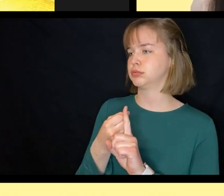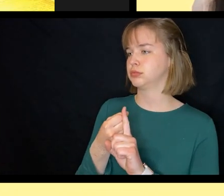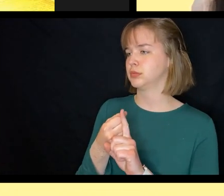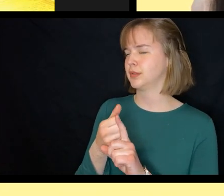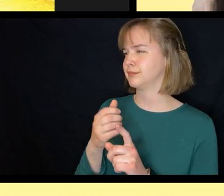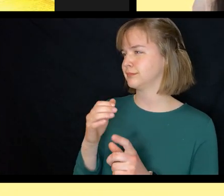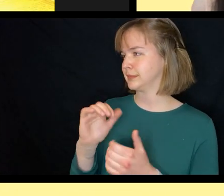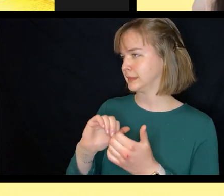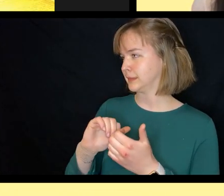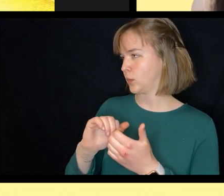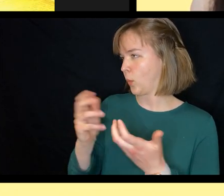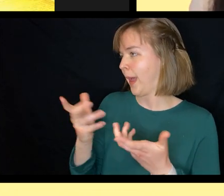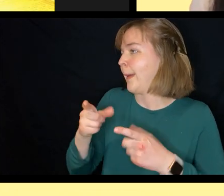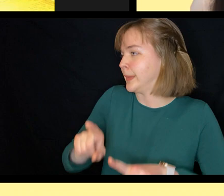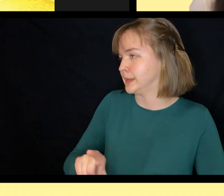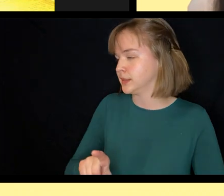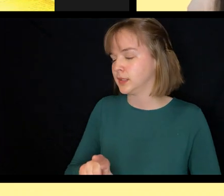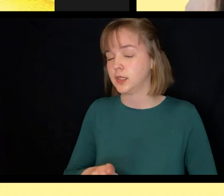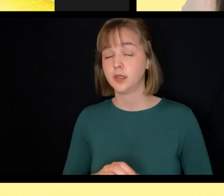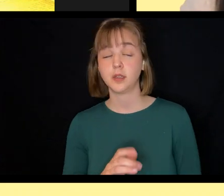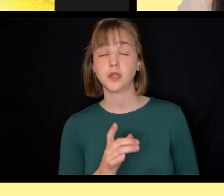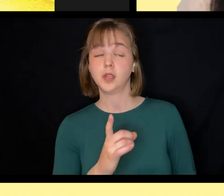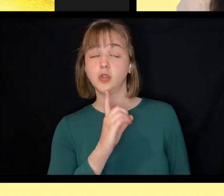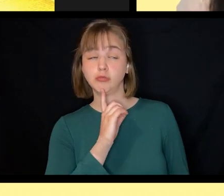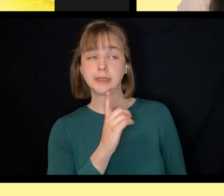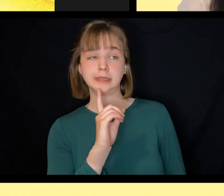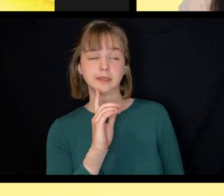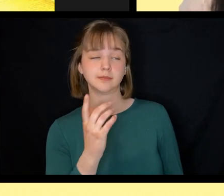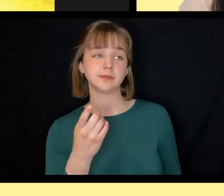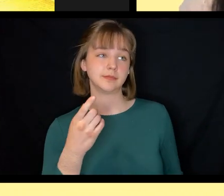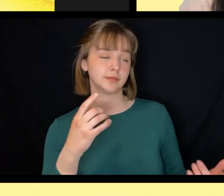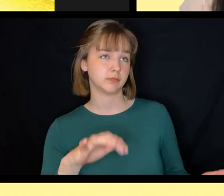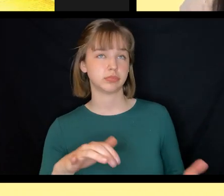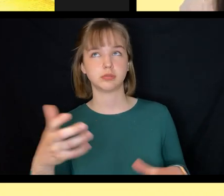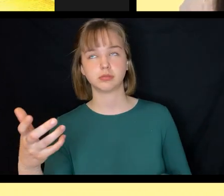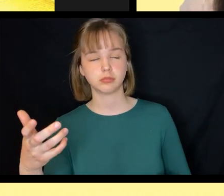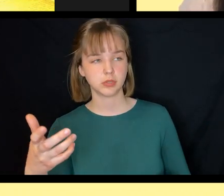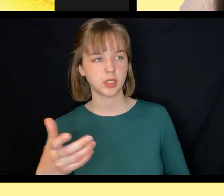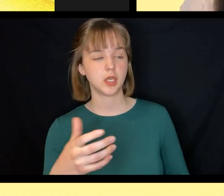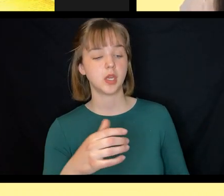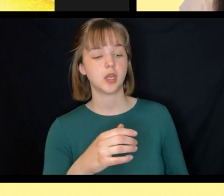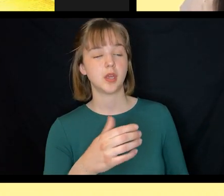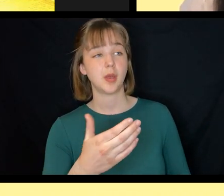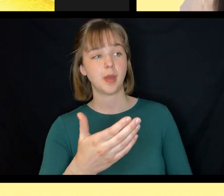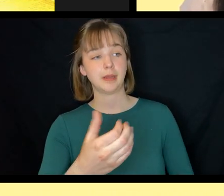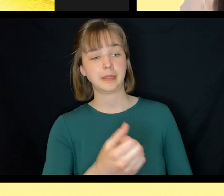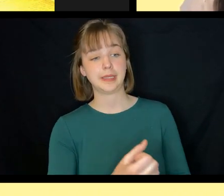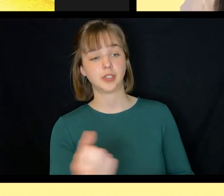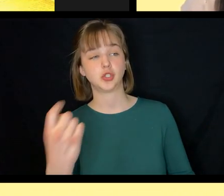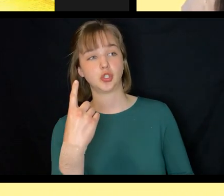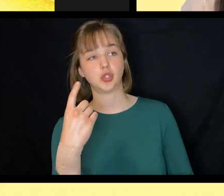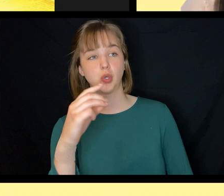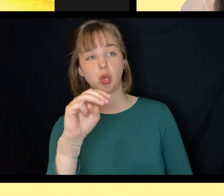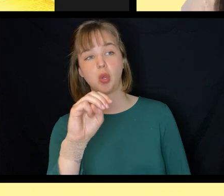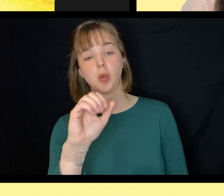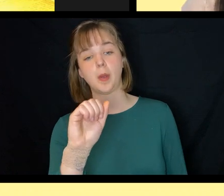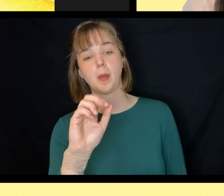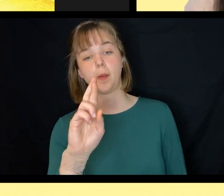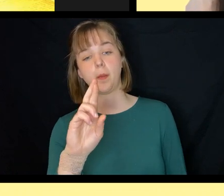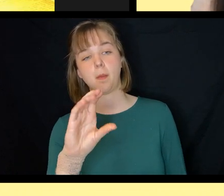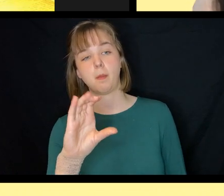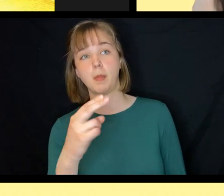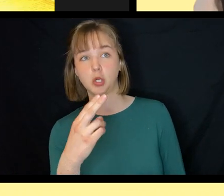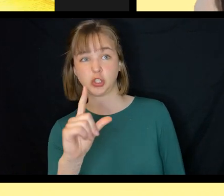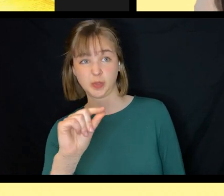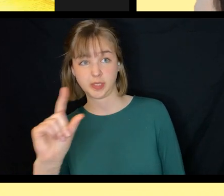big factor. So when COVID first really became like a thing back in March, we had actually